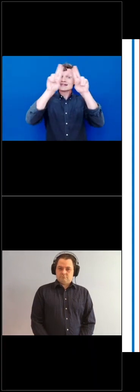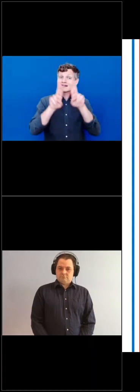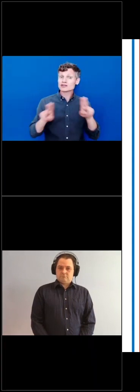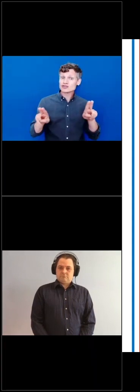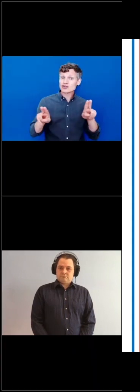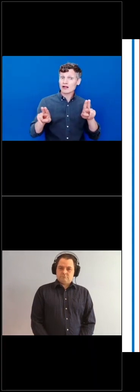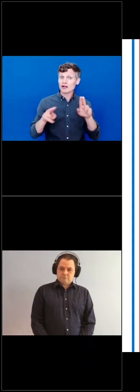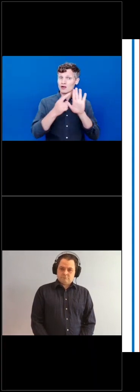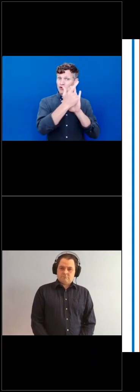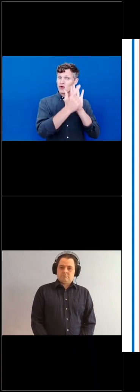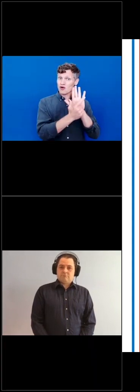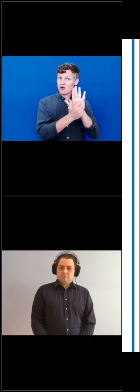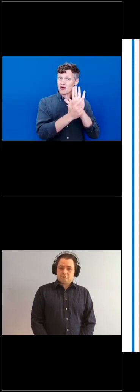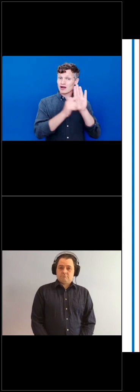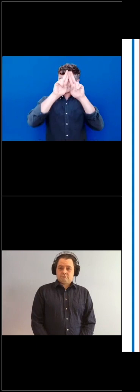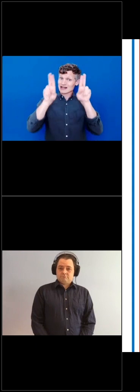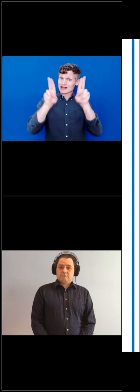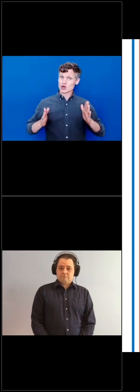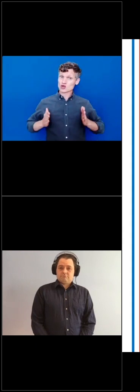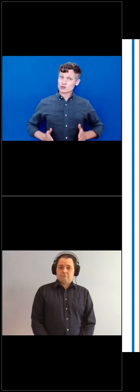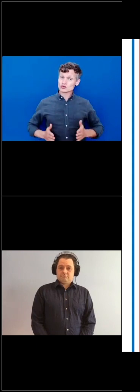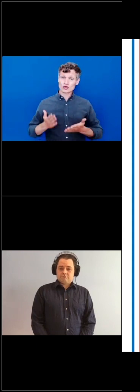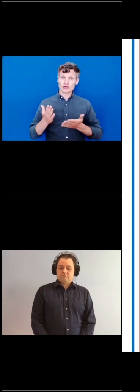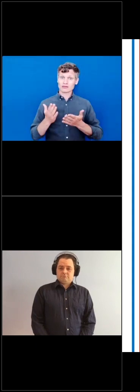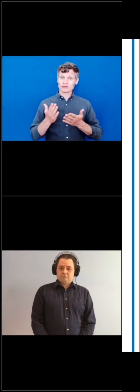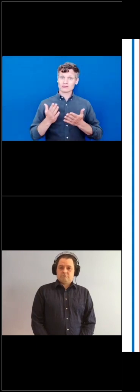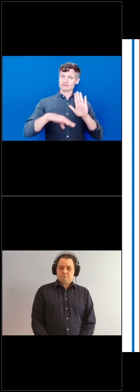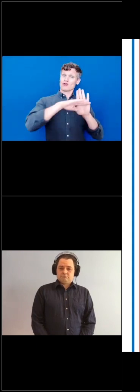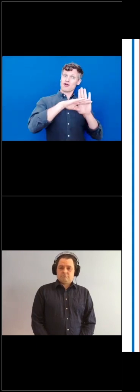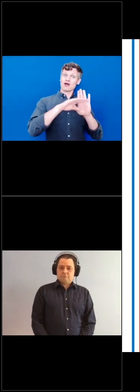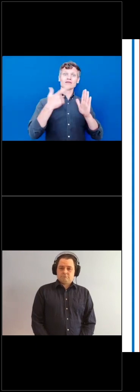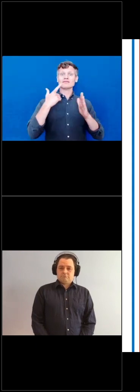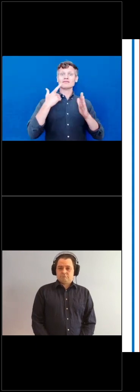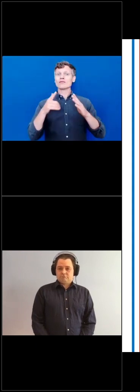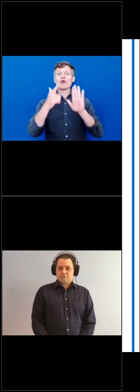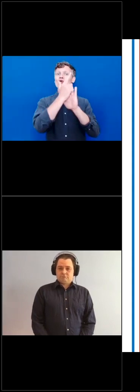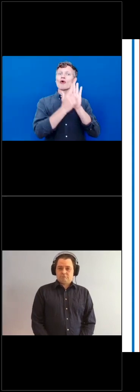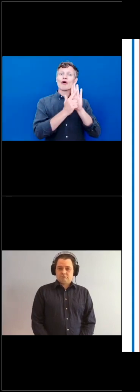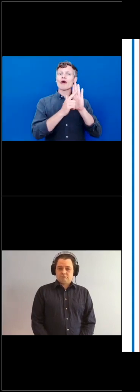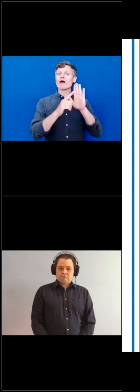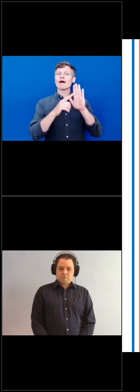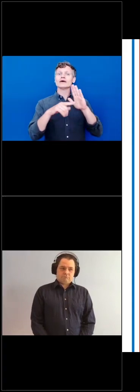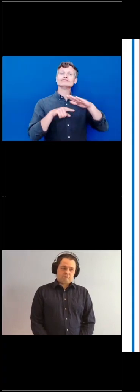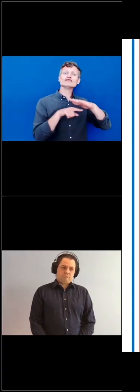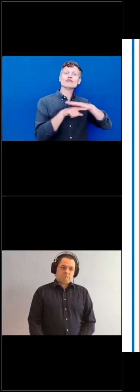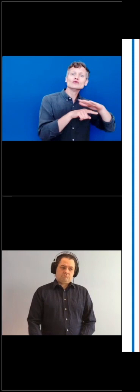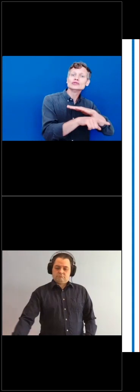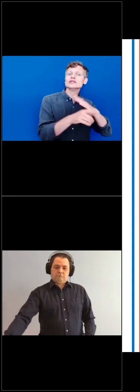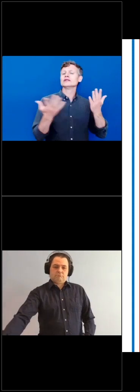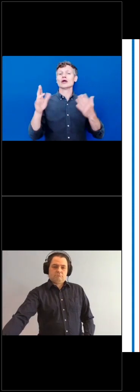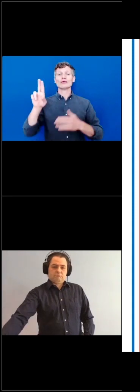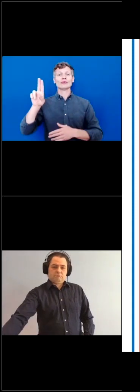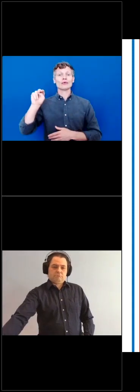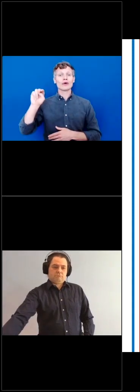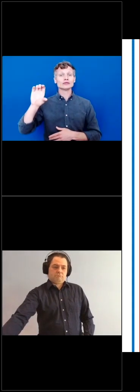for example, the refugee law or the Convention of Rights of Persons with Disabilities. Next